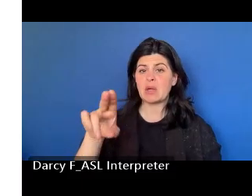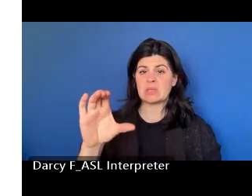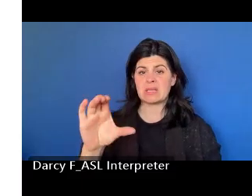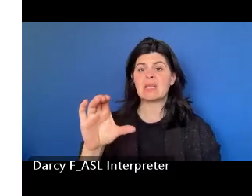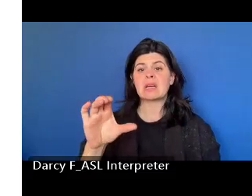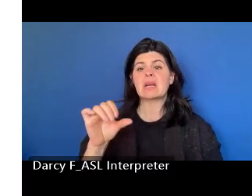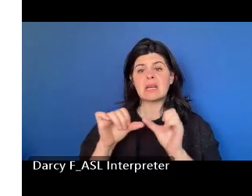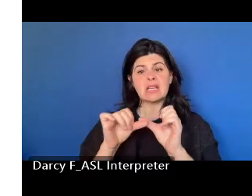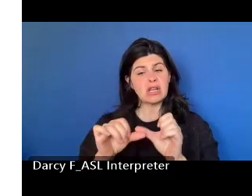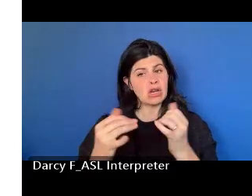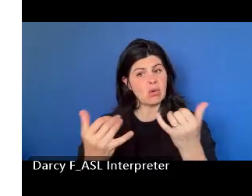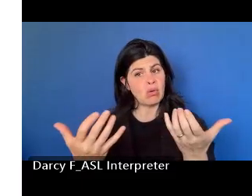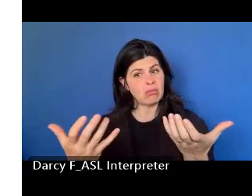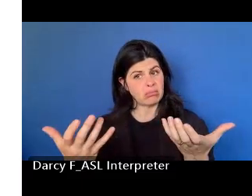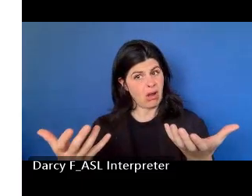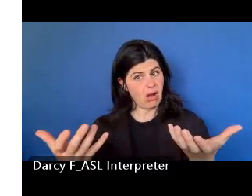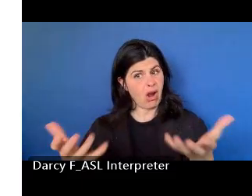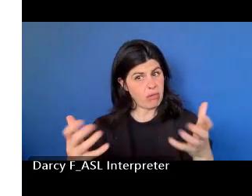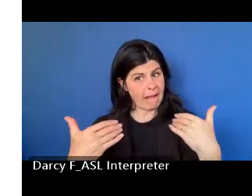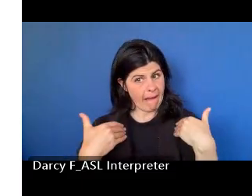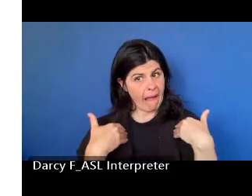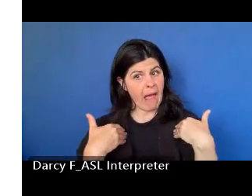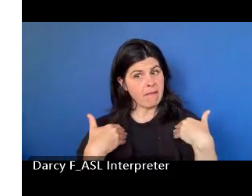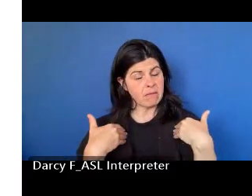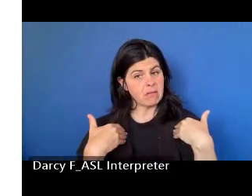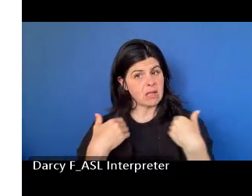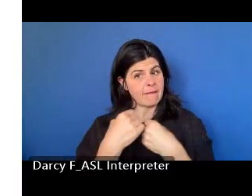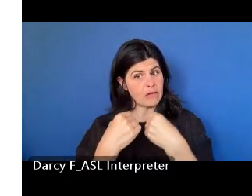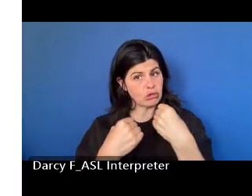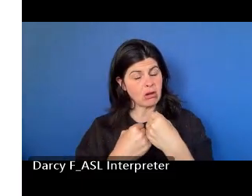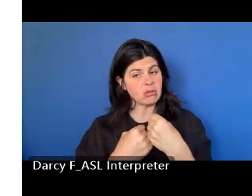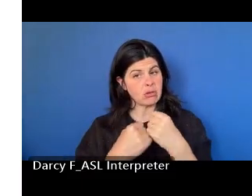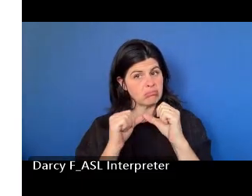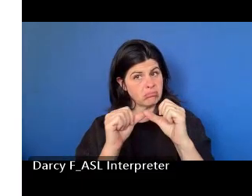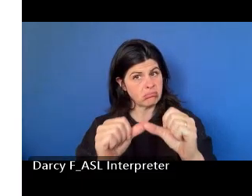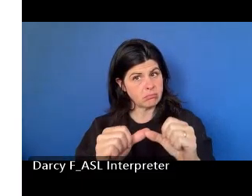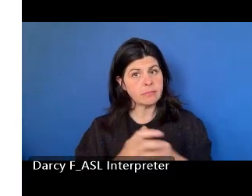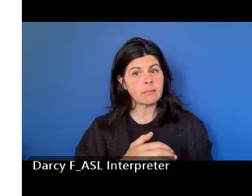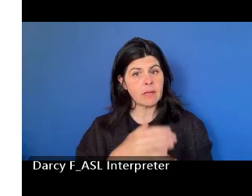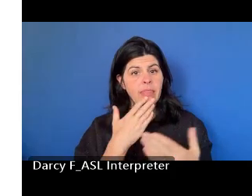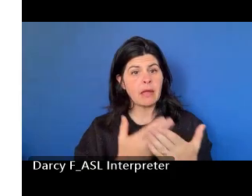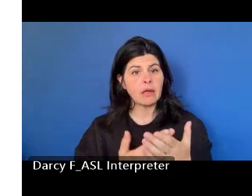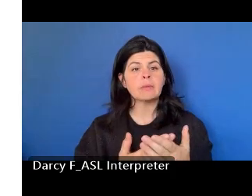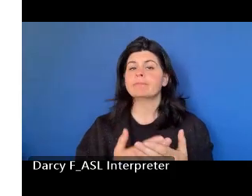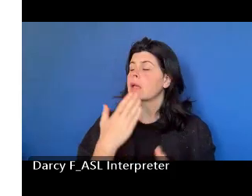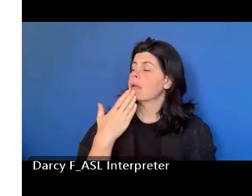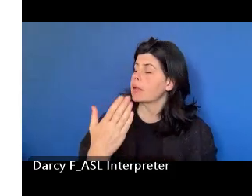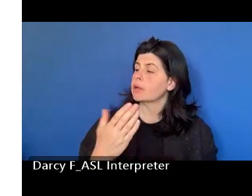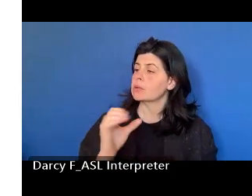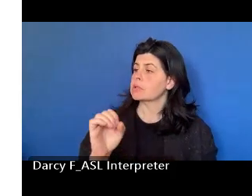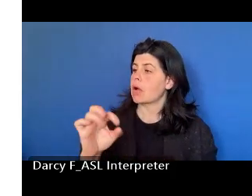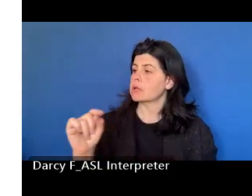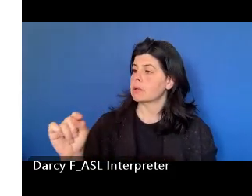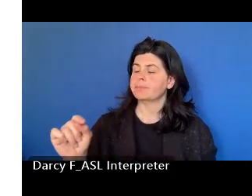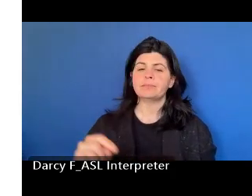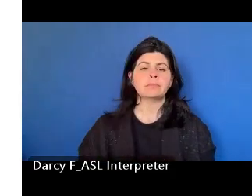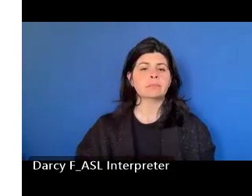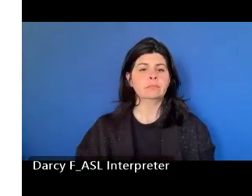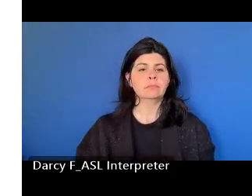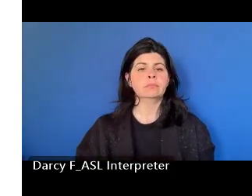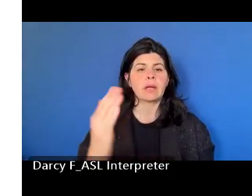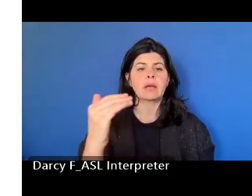existing infrastructure. Thank you. Scott? All right, our next speaker is Raymond